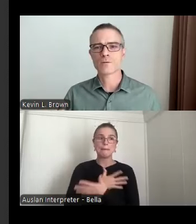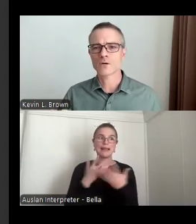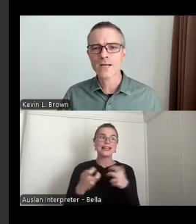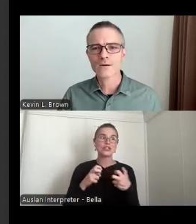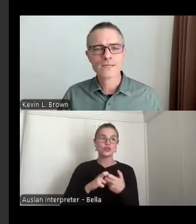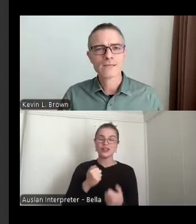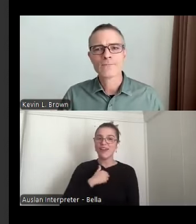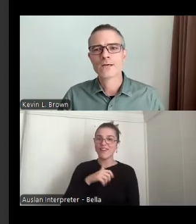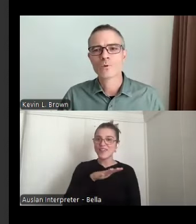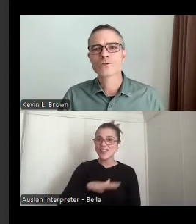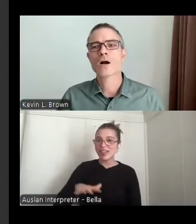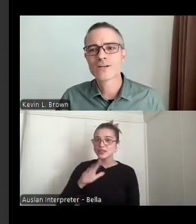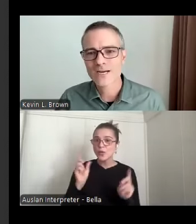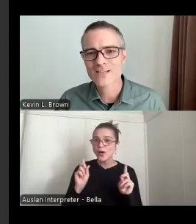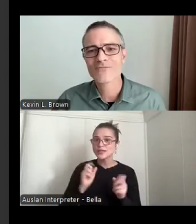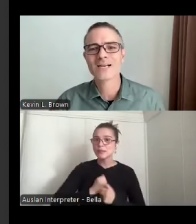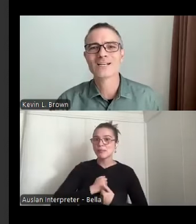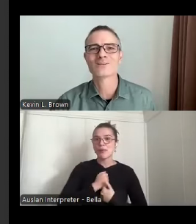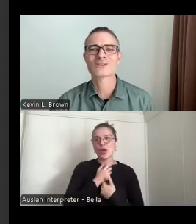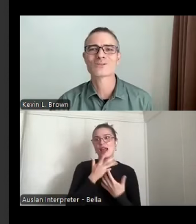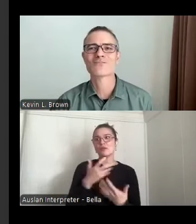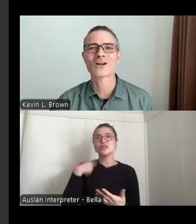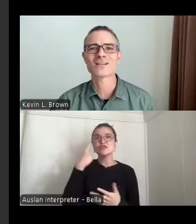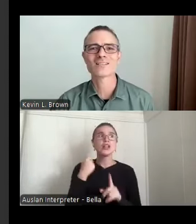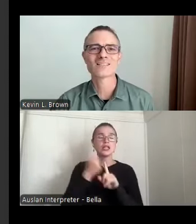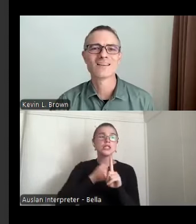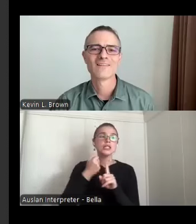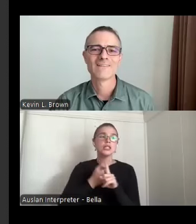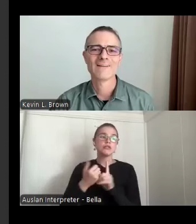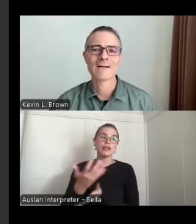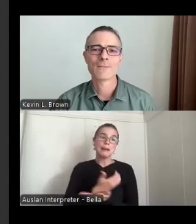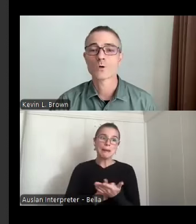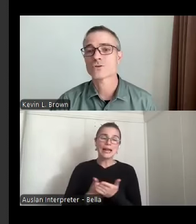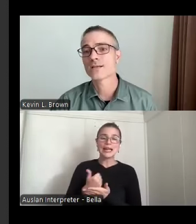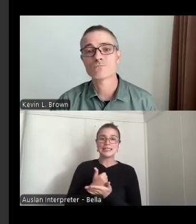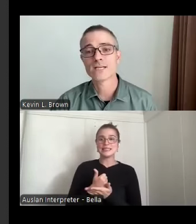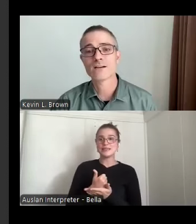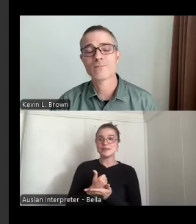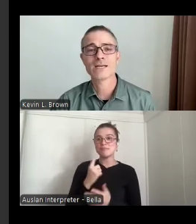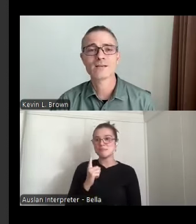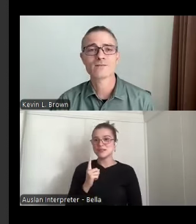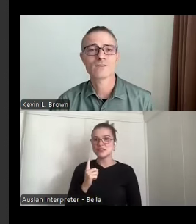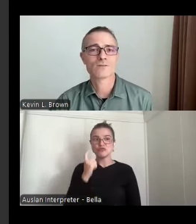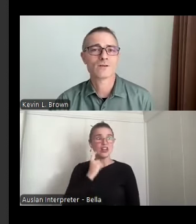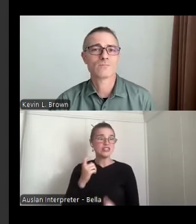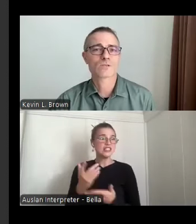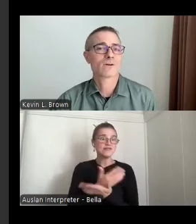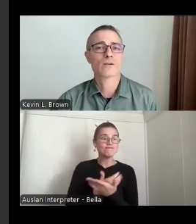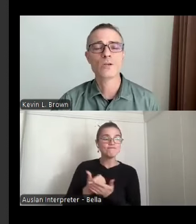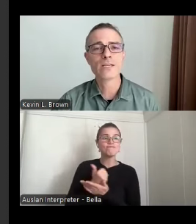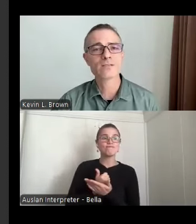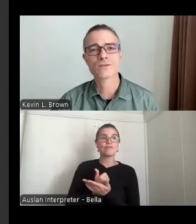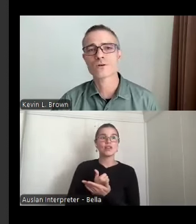this, the burnout. We're trying to raise enough money to serve our causes. We're trying to raise enough money to serve